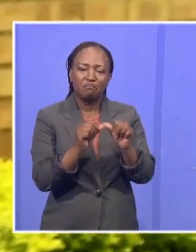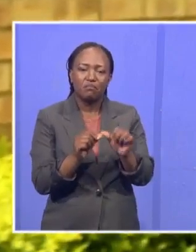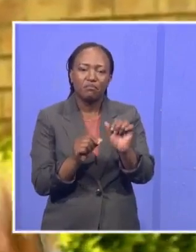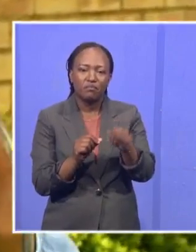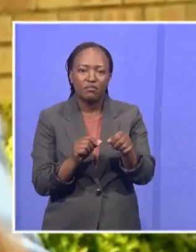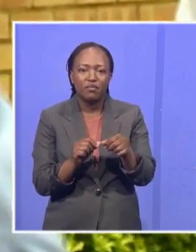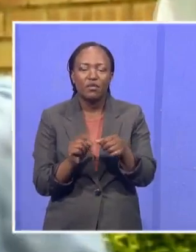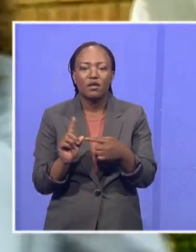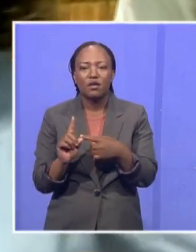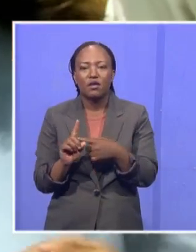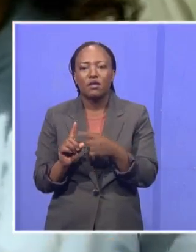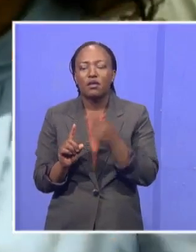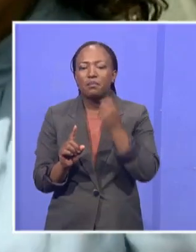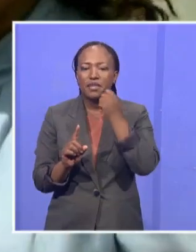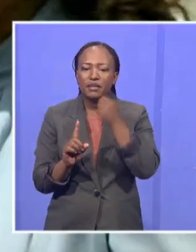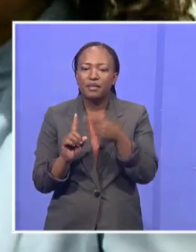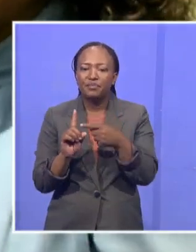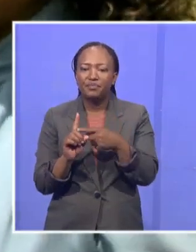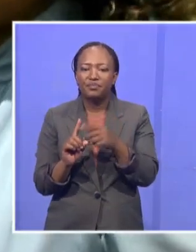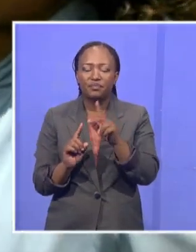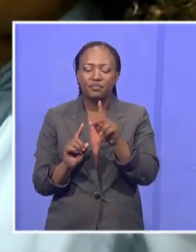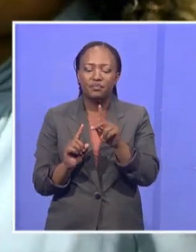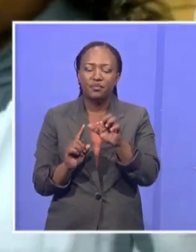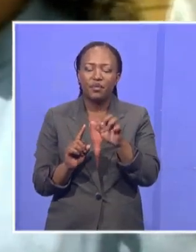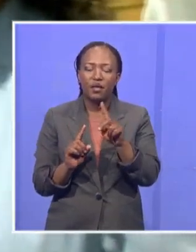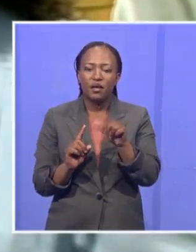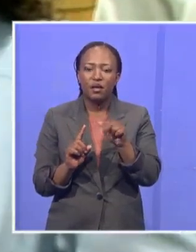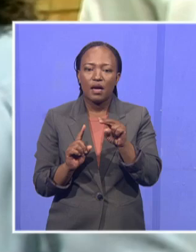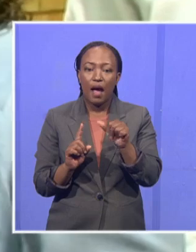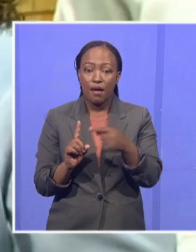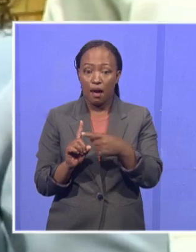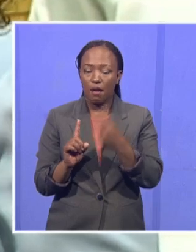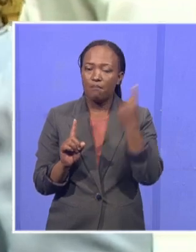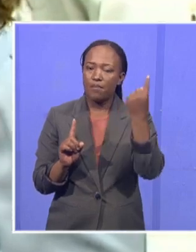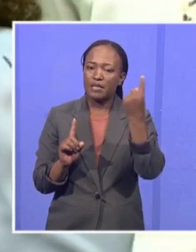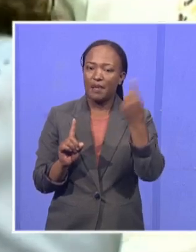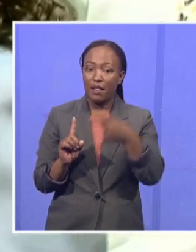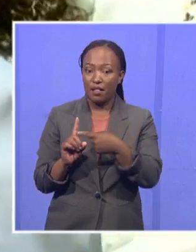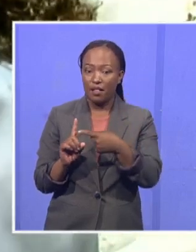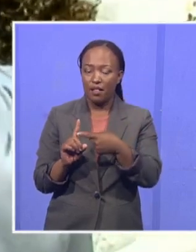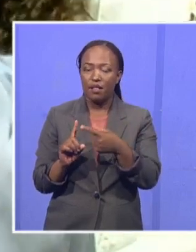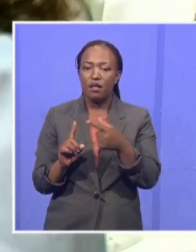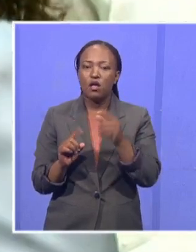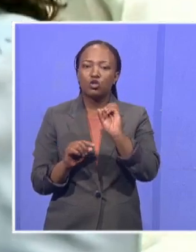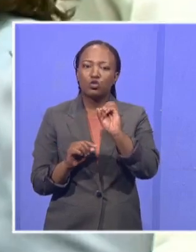course, Mr. Andy Kekana, he's the principal here at the Soshanguve